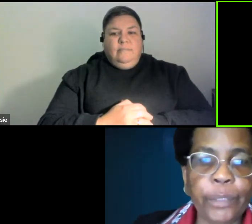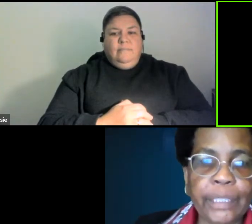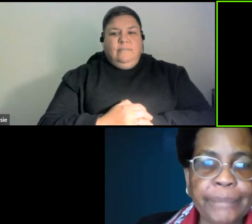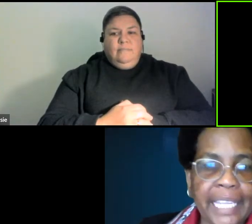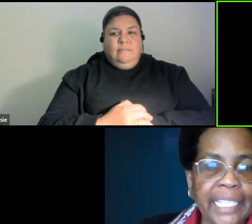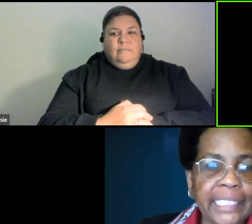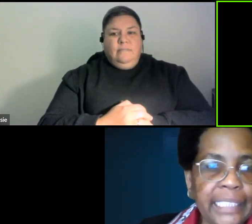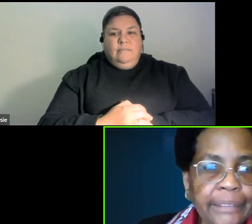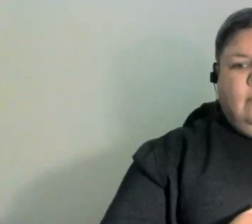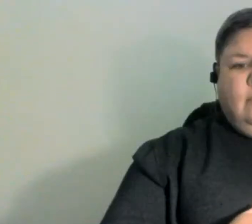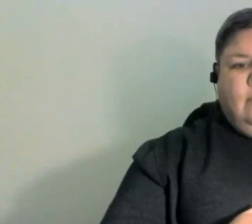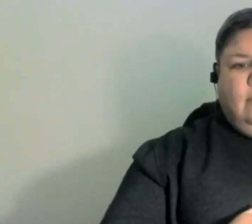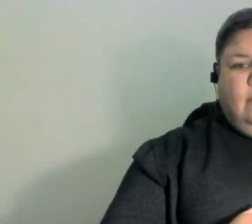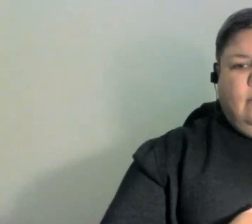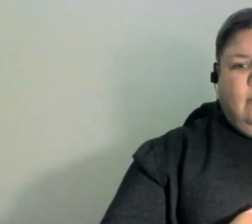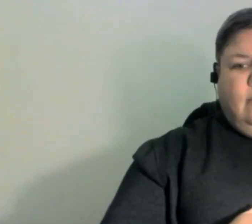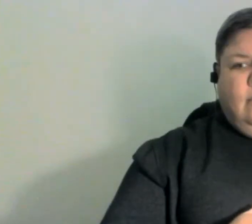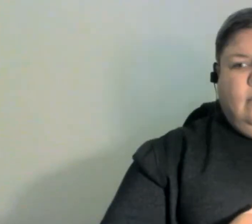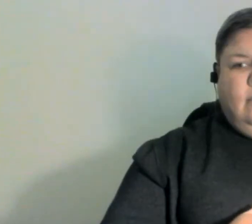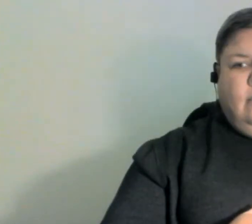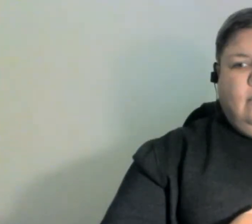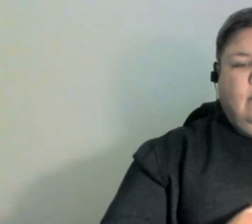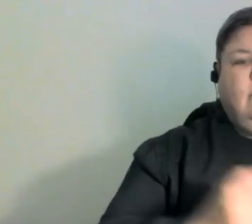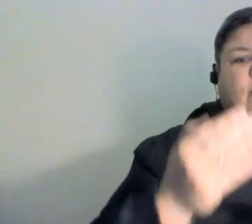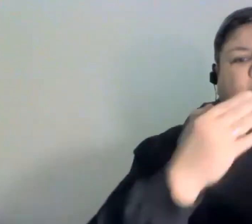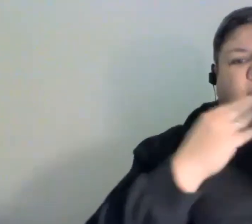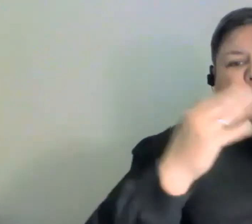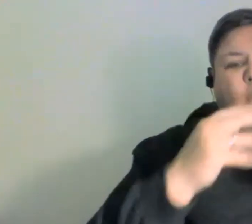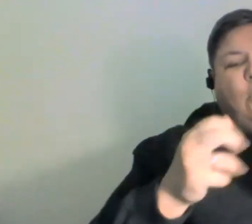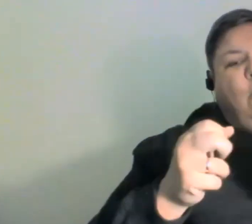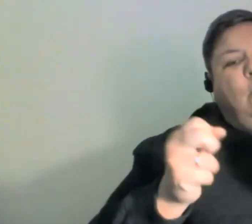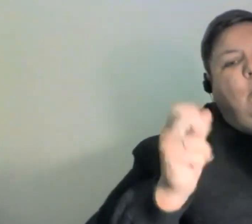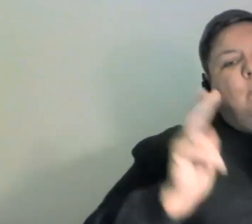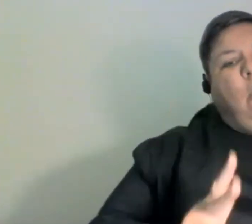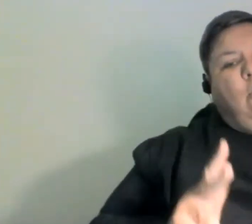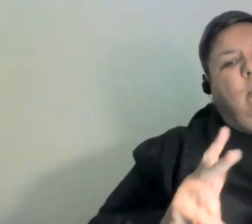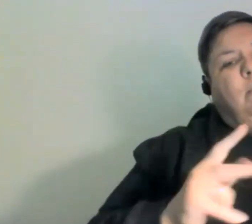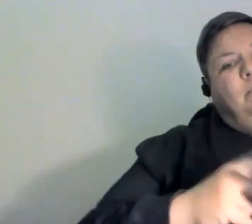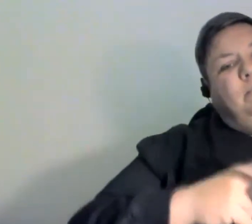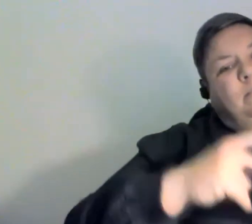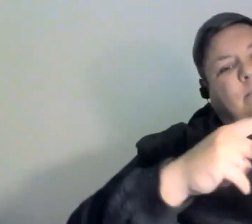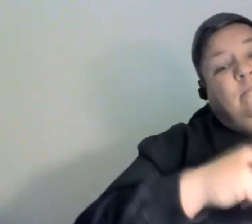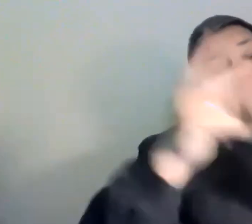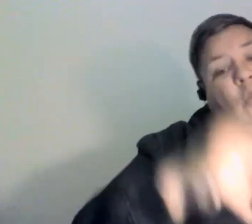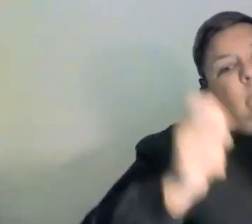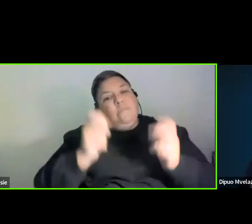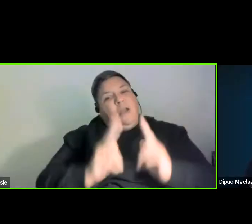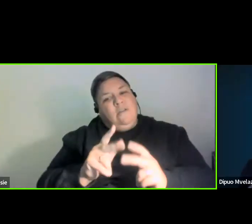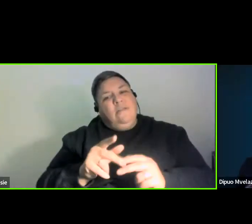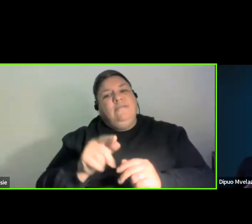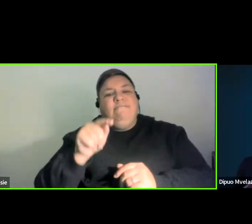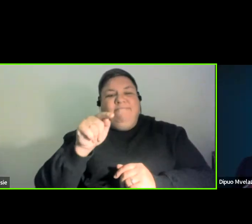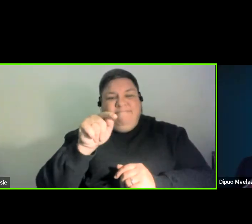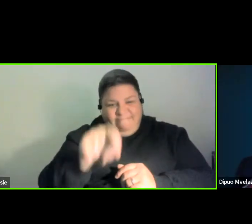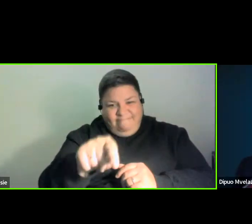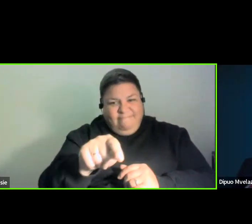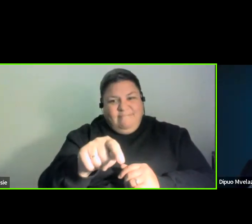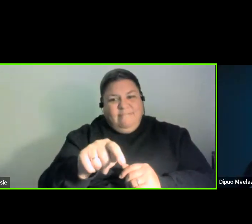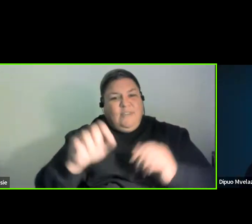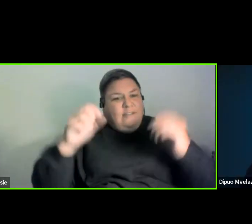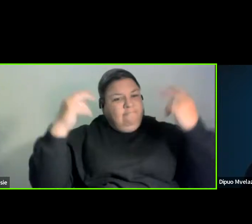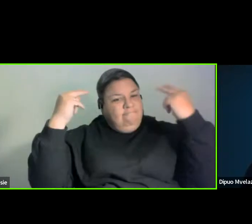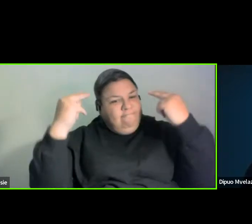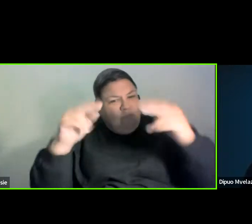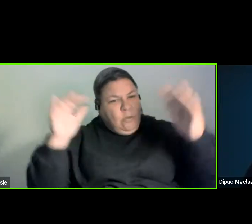Thank you, Program Director, and thank you to all the participants in this webinar this evening. We sincerely